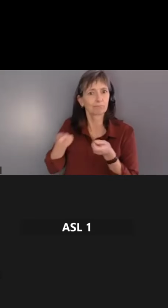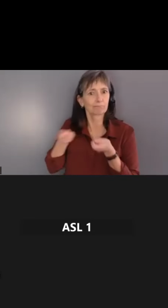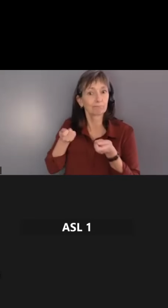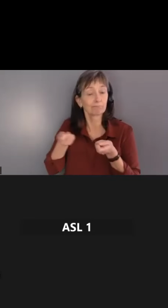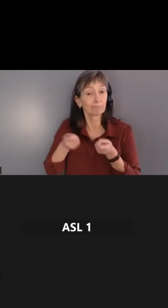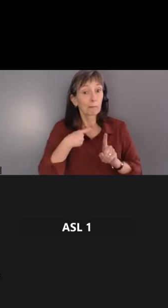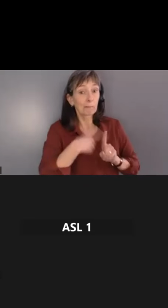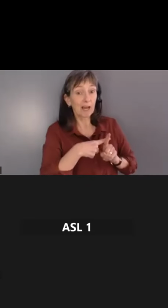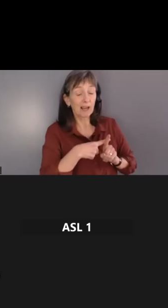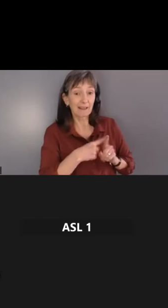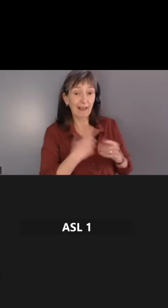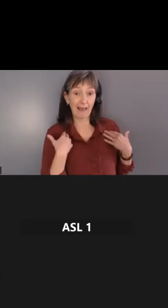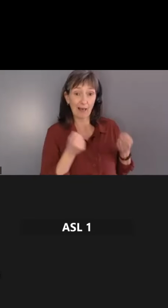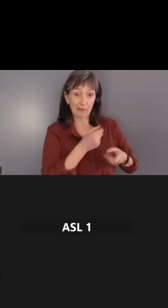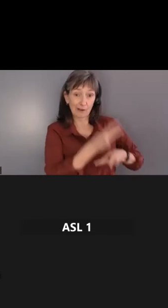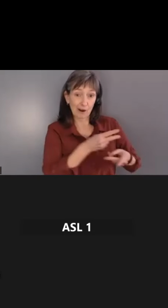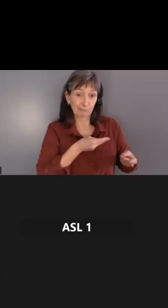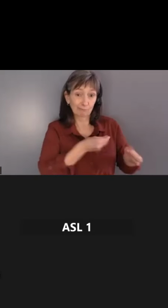costs.